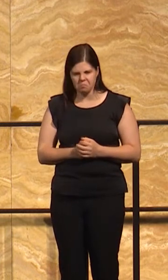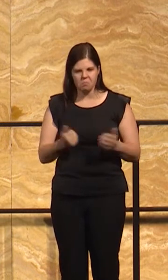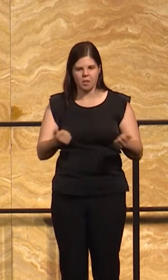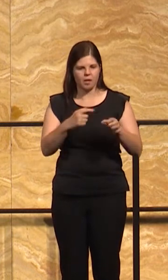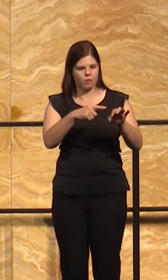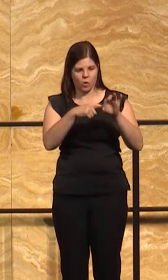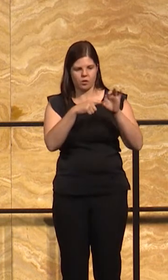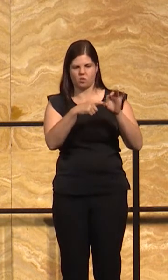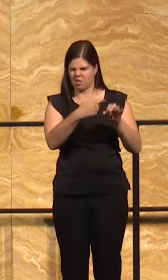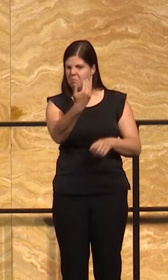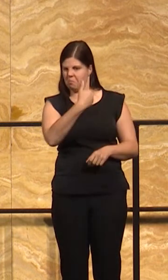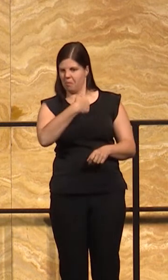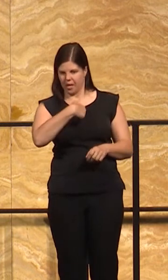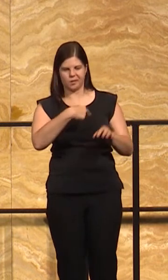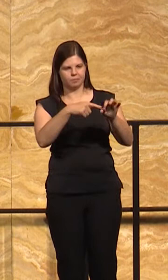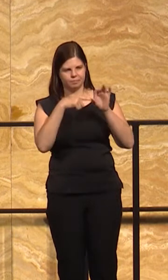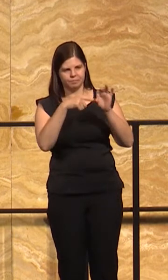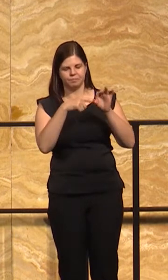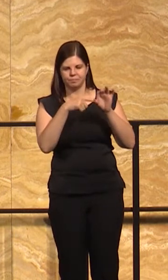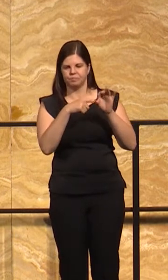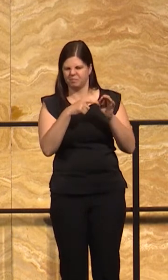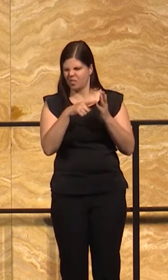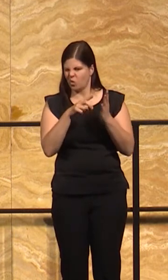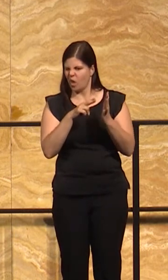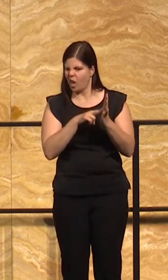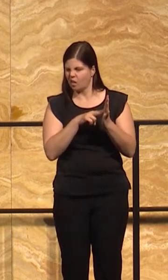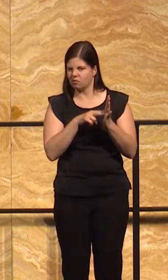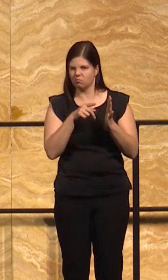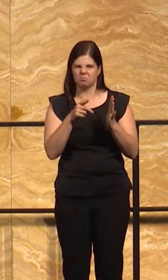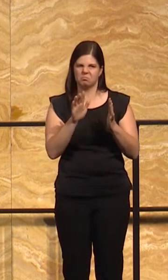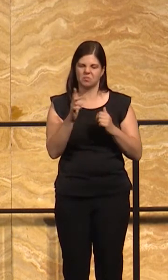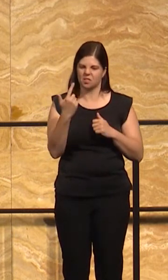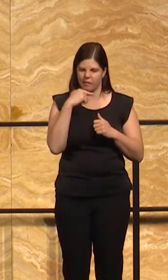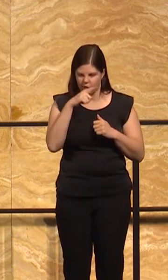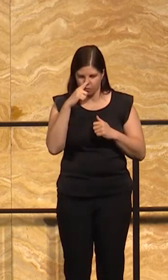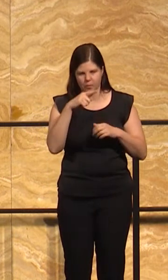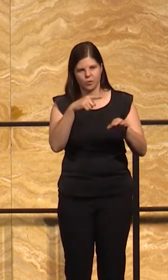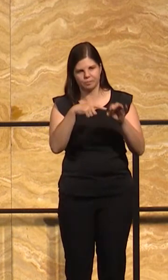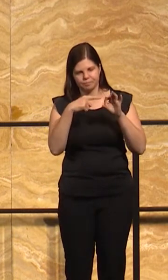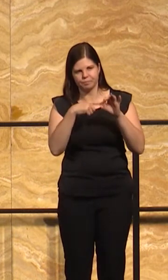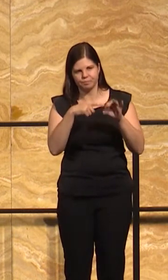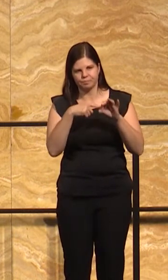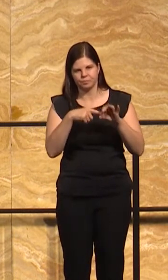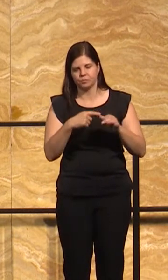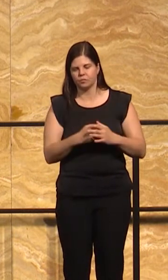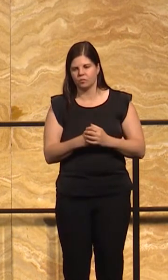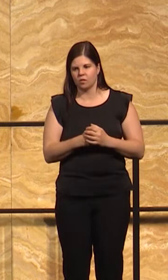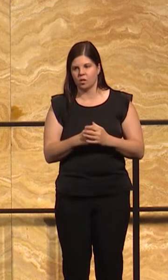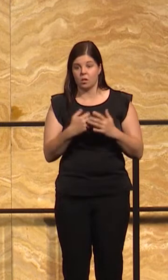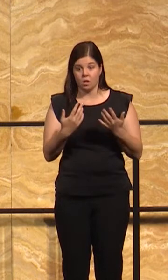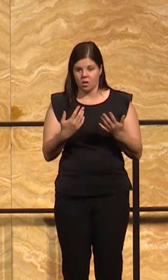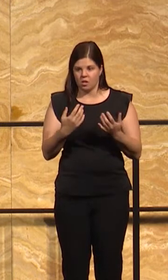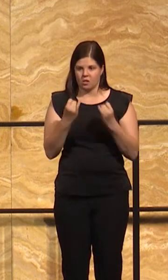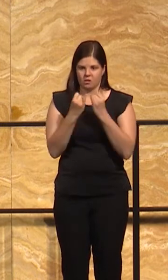to me. And that was at the UN. There was like 700 people there. And of course, you were competing with